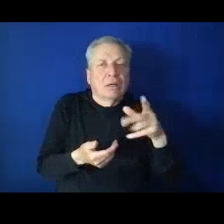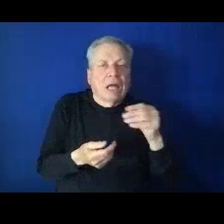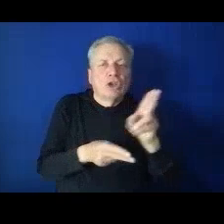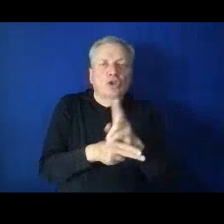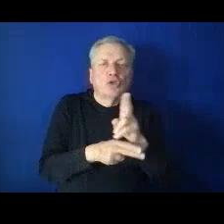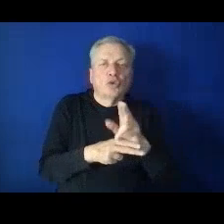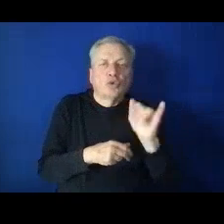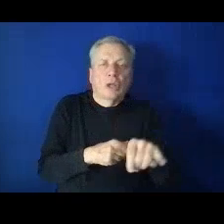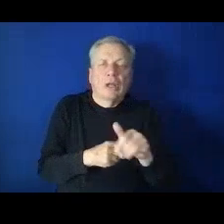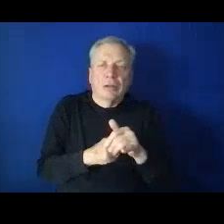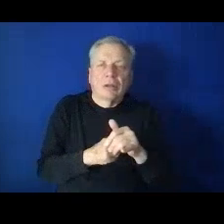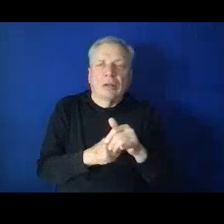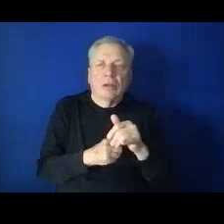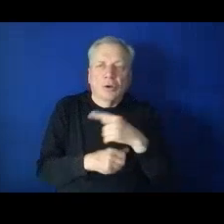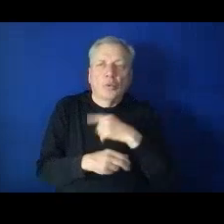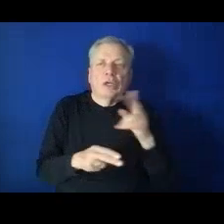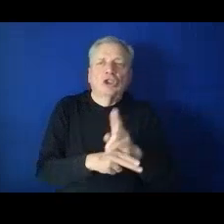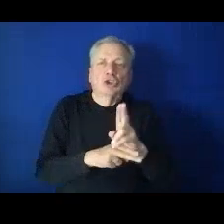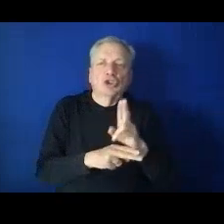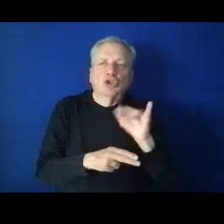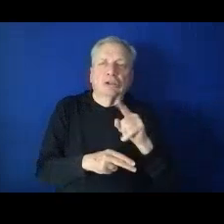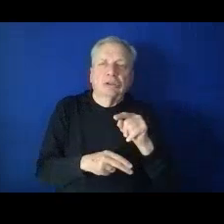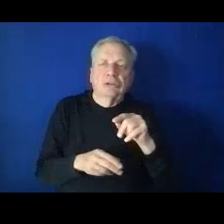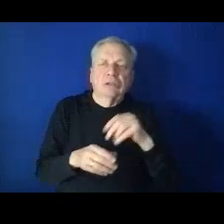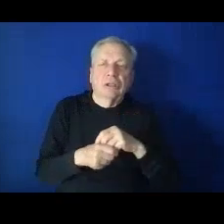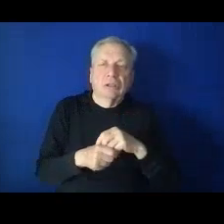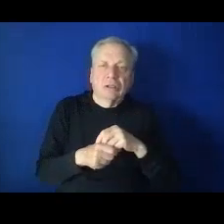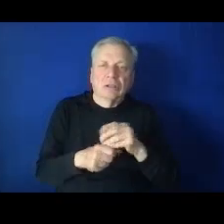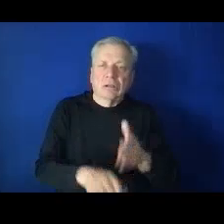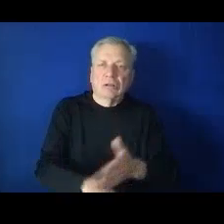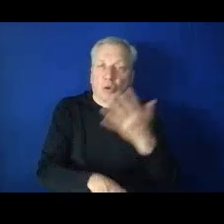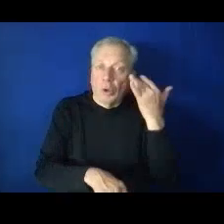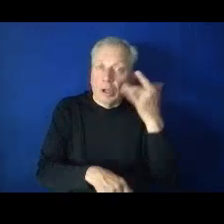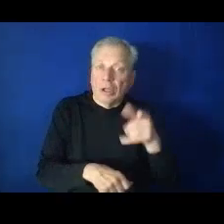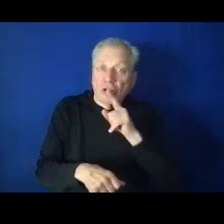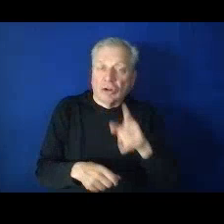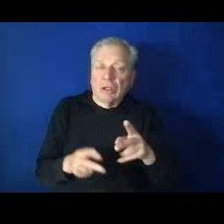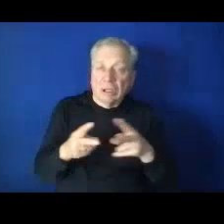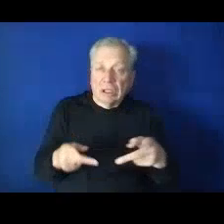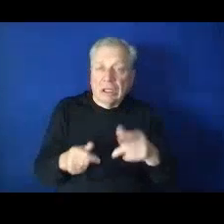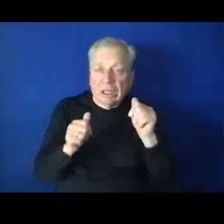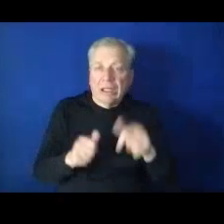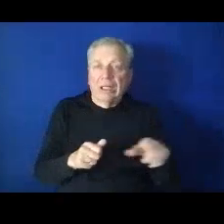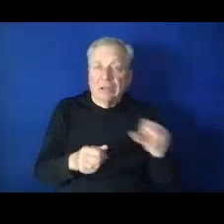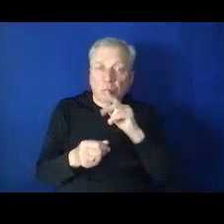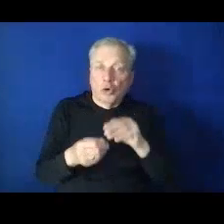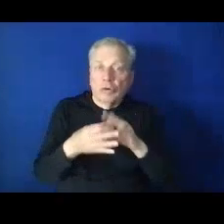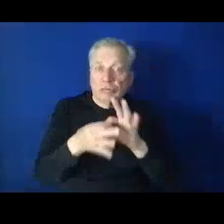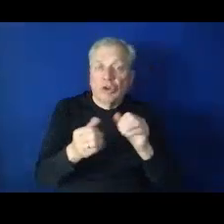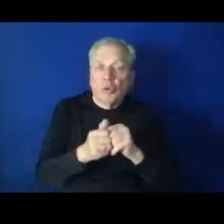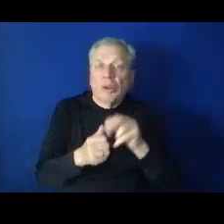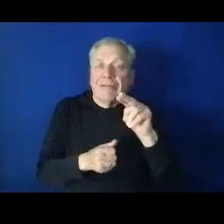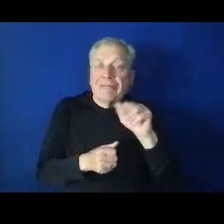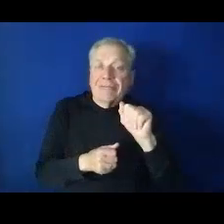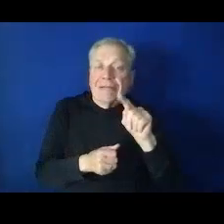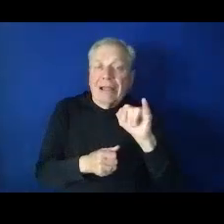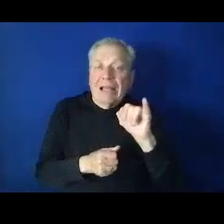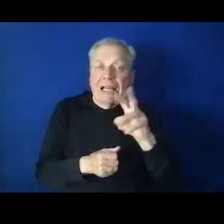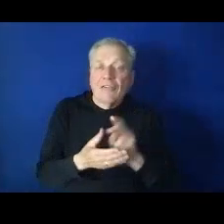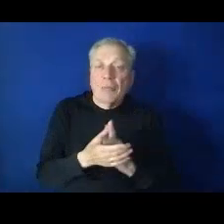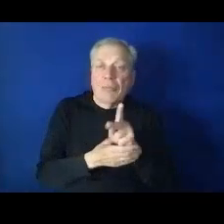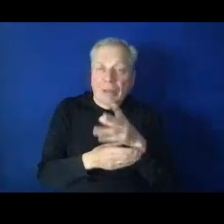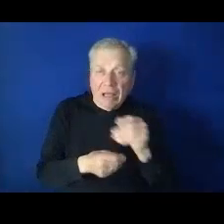it. We use it in restoration because it's really prolific. It's a native plant and it grows right next